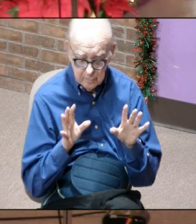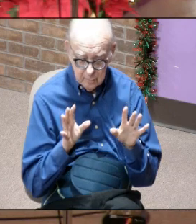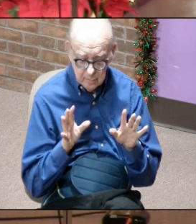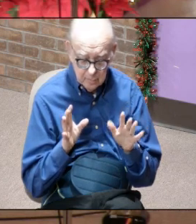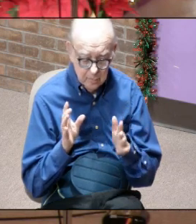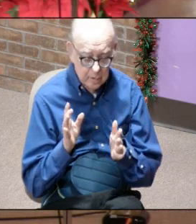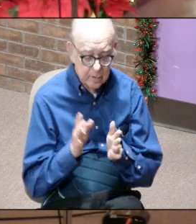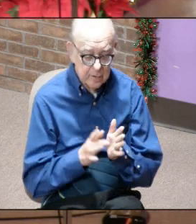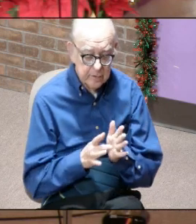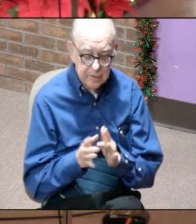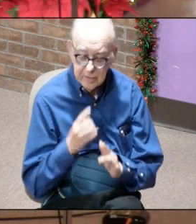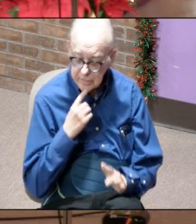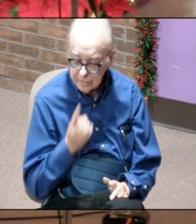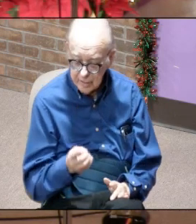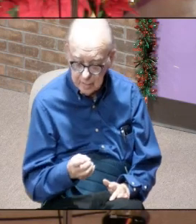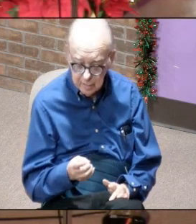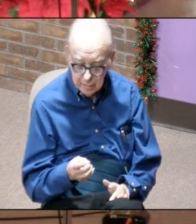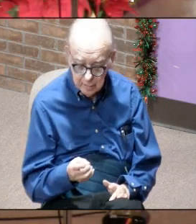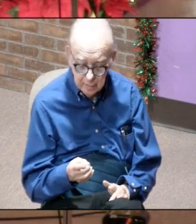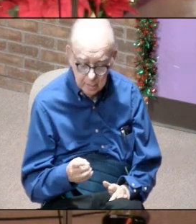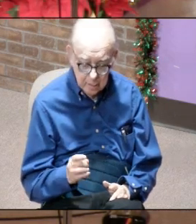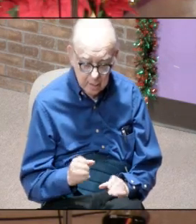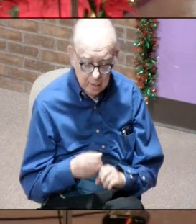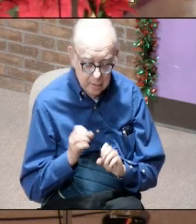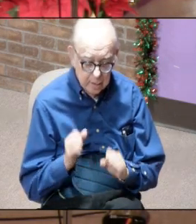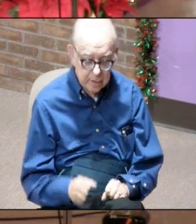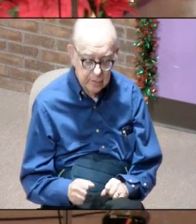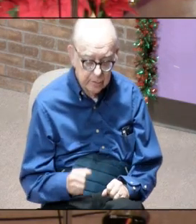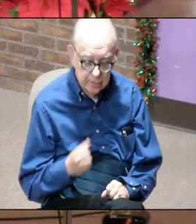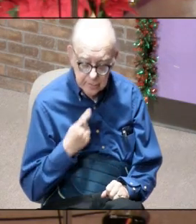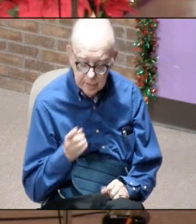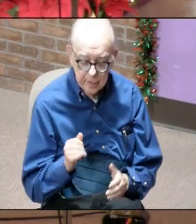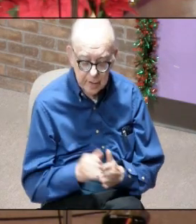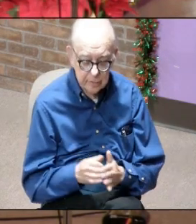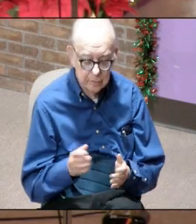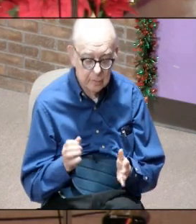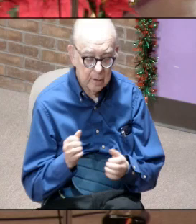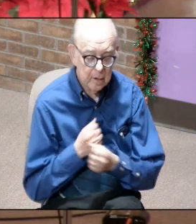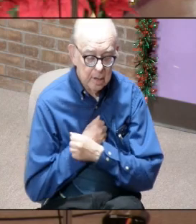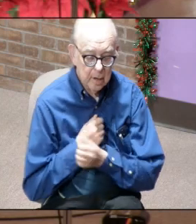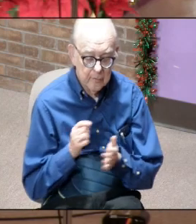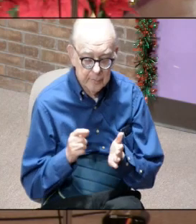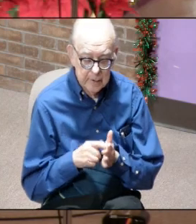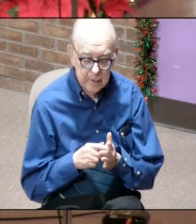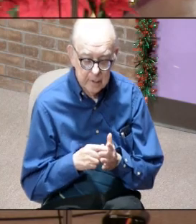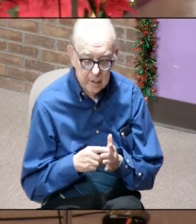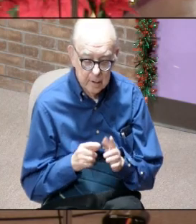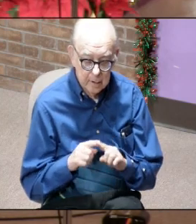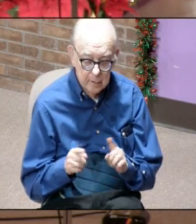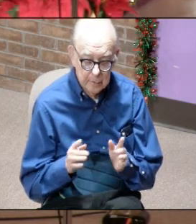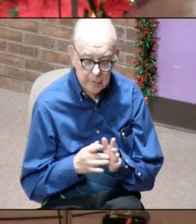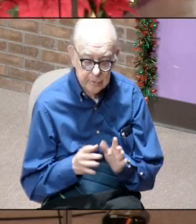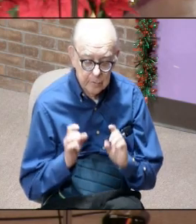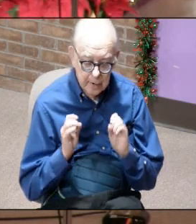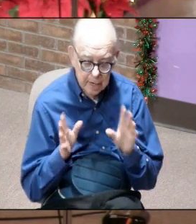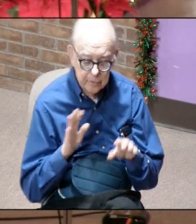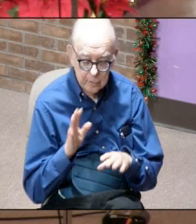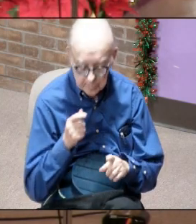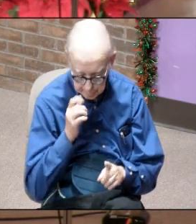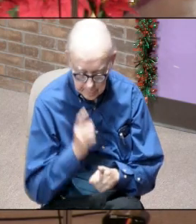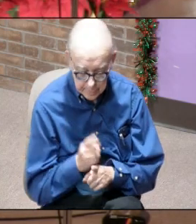What does Jesus say? Jesus says, how can you say that you love me when you hate your brother? If